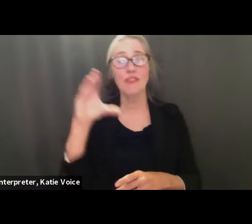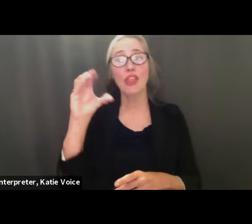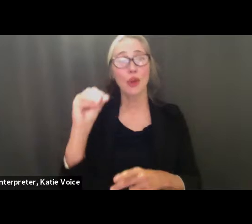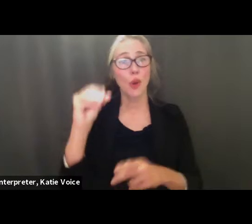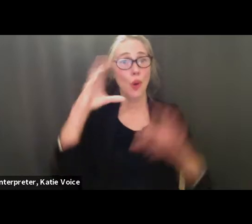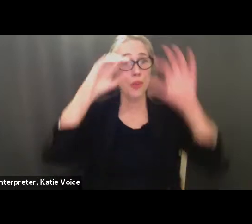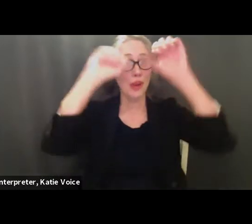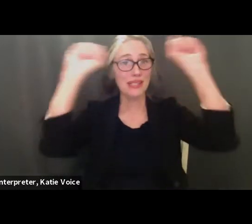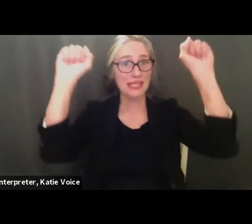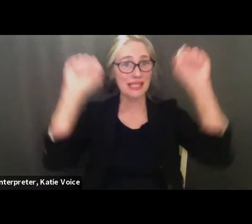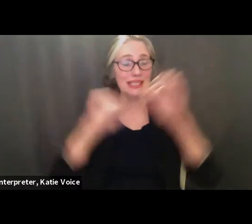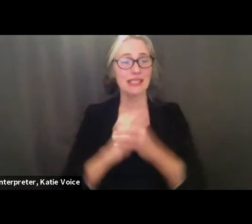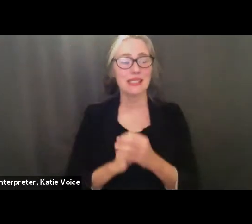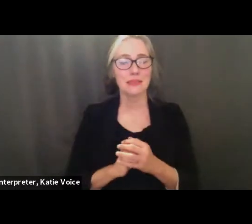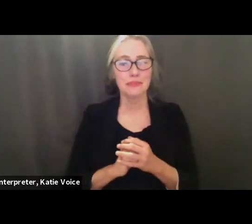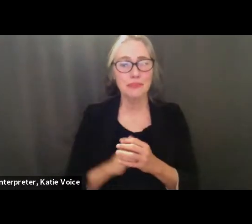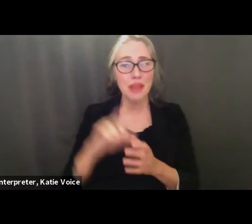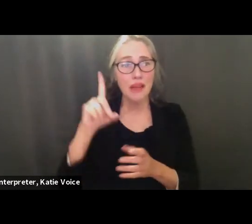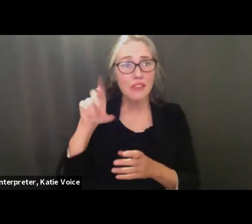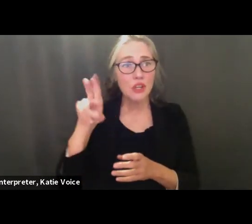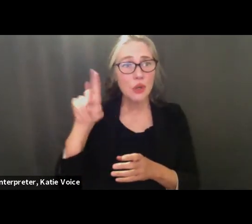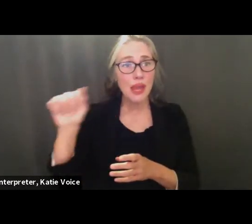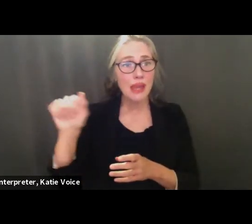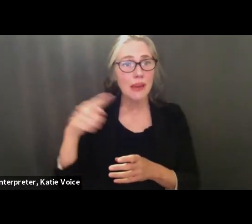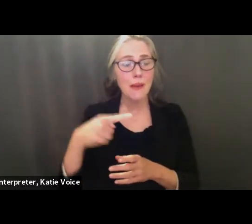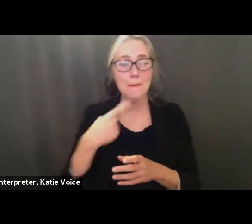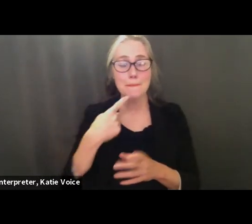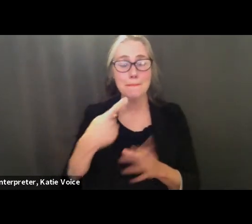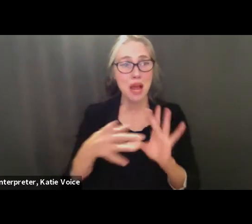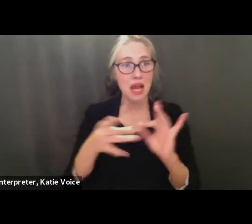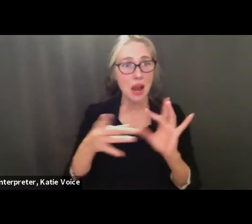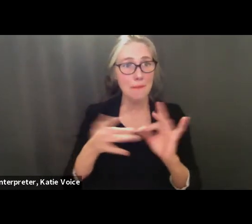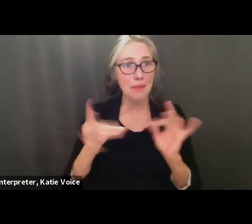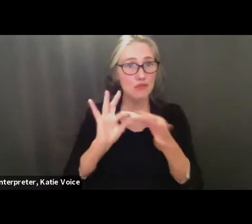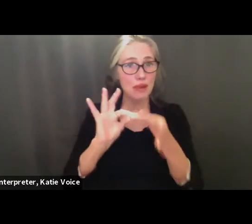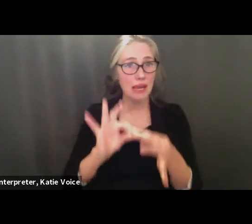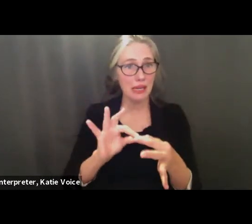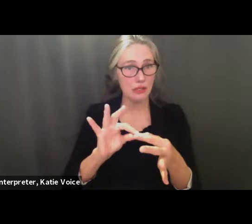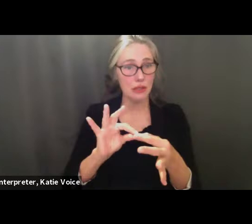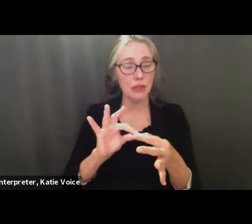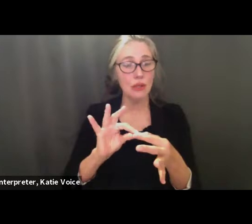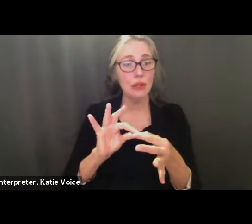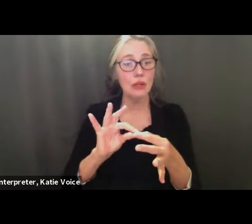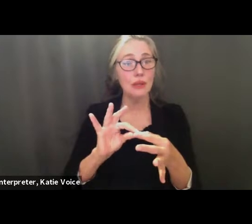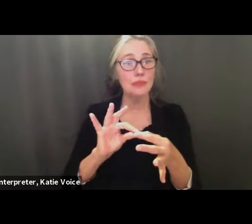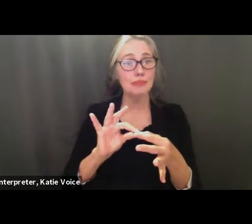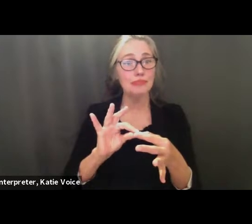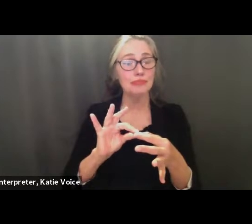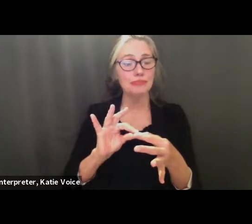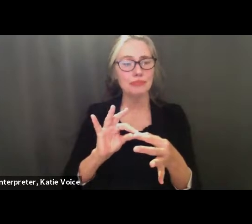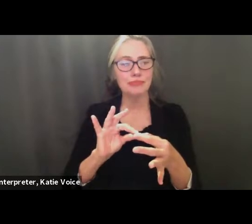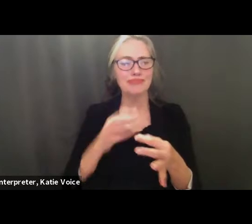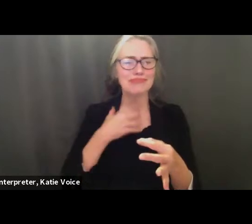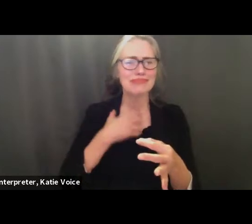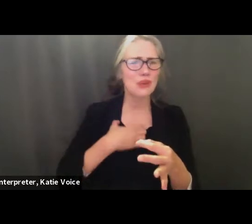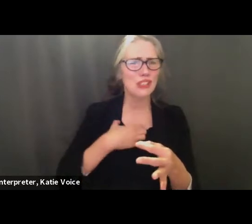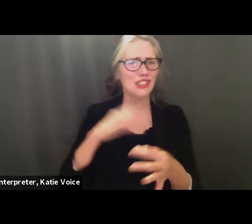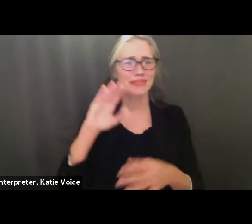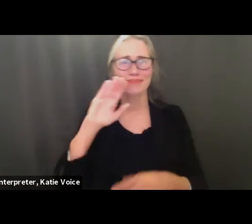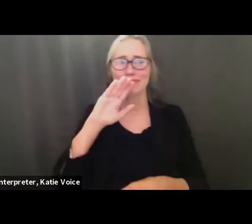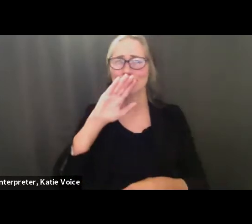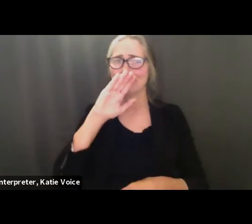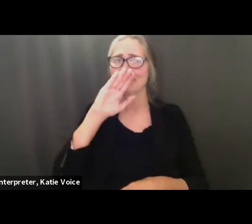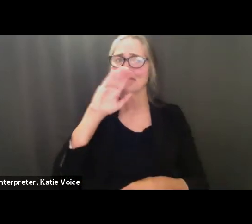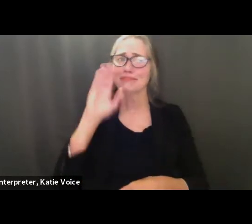Mi comentario es esta tarde es uno que hubiera deseado nunca presentar ante ustedes. Estoy aquí para denunciar el